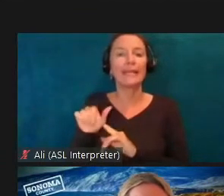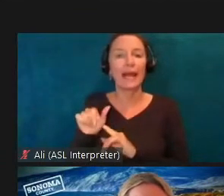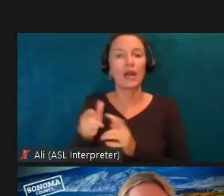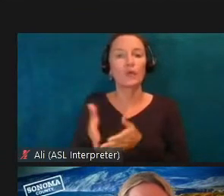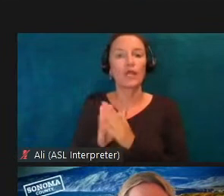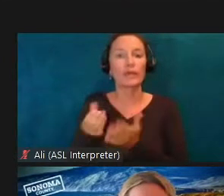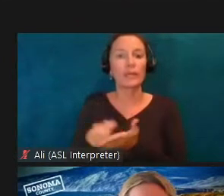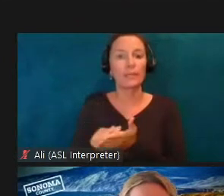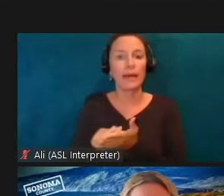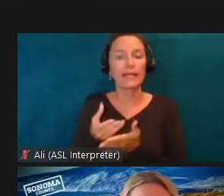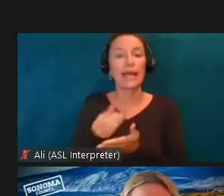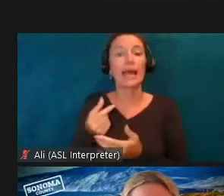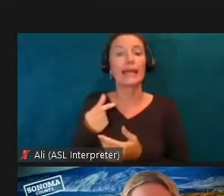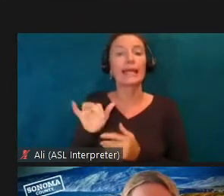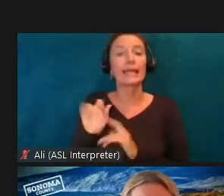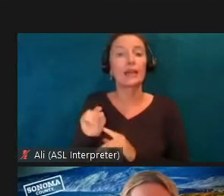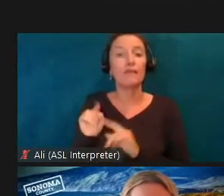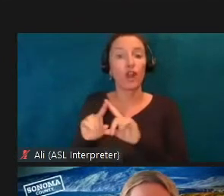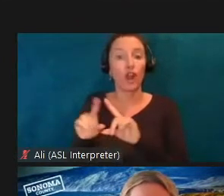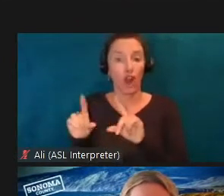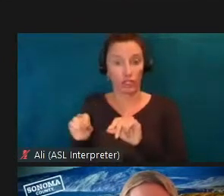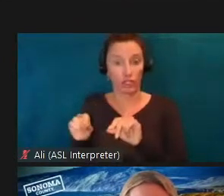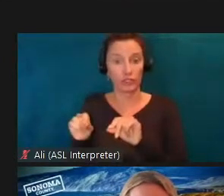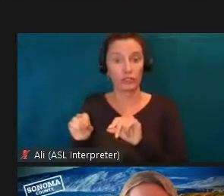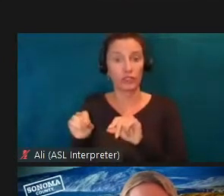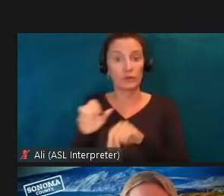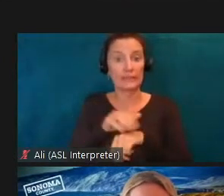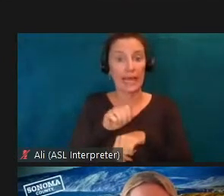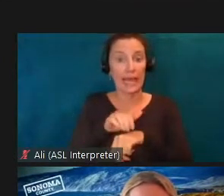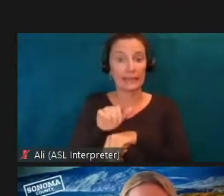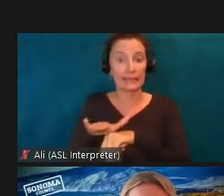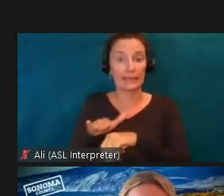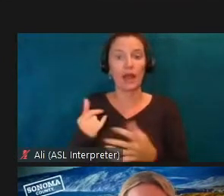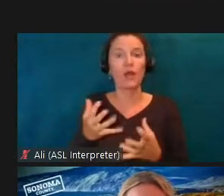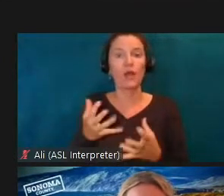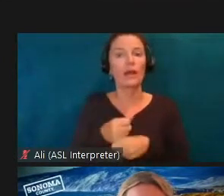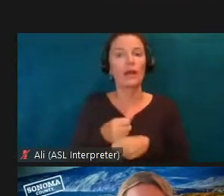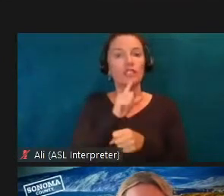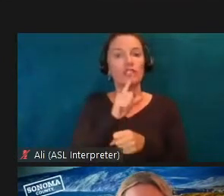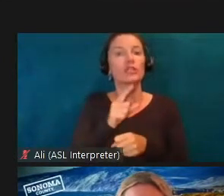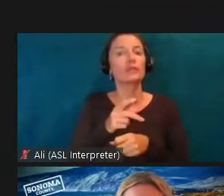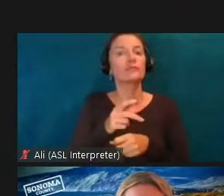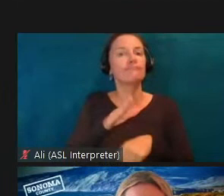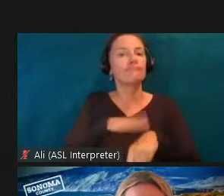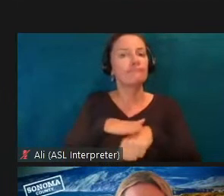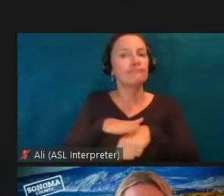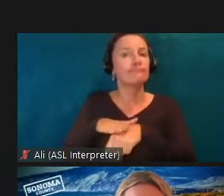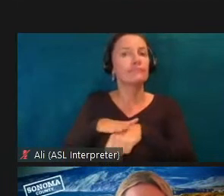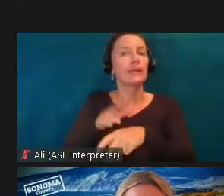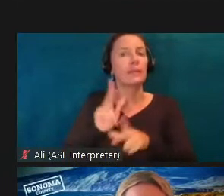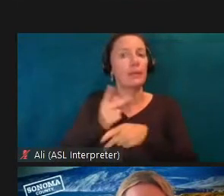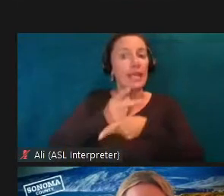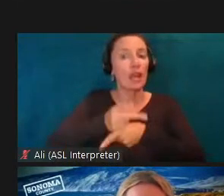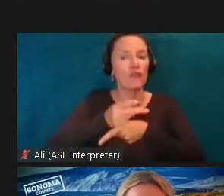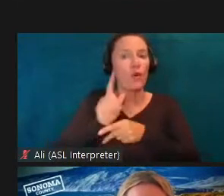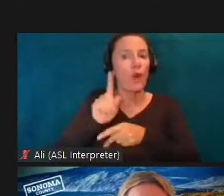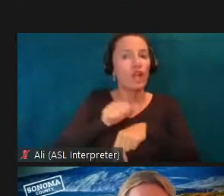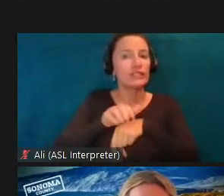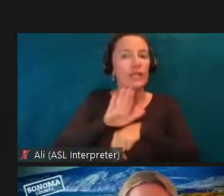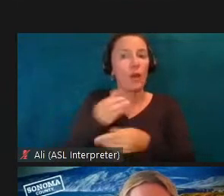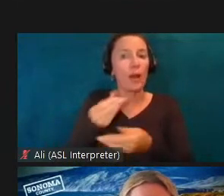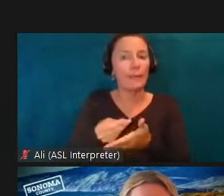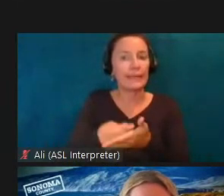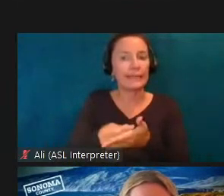and gift cards to be sent out. And I just want to make sure people are very careful where they're sending money. I'm sure that the county will